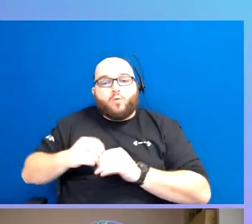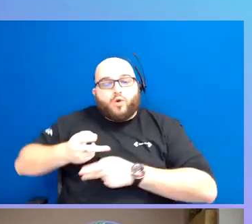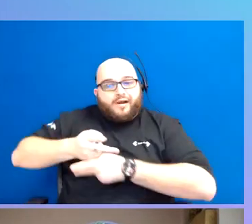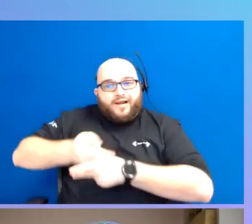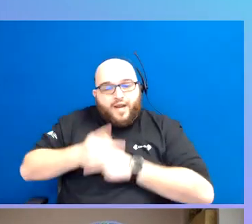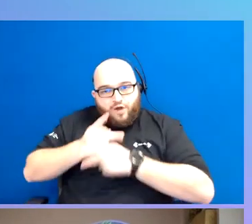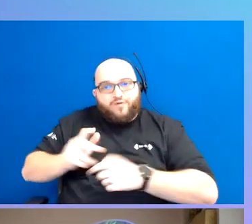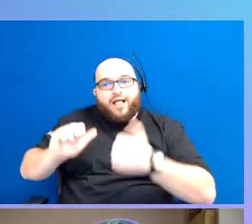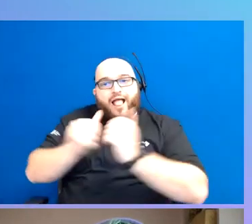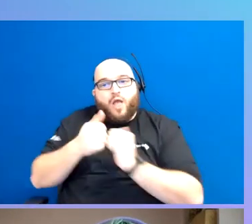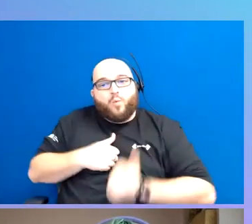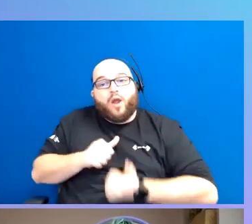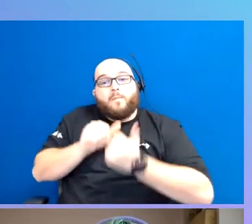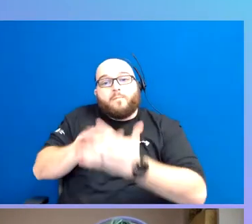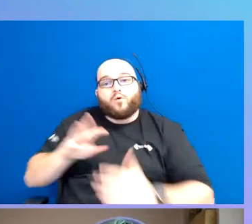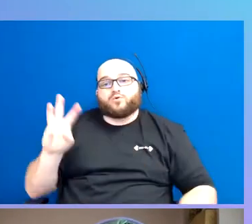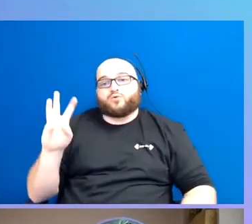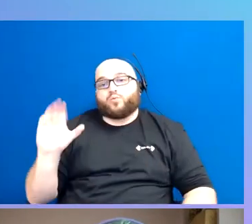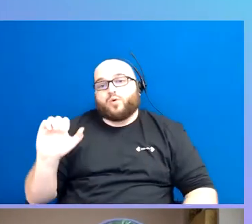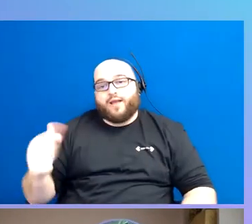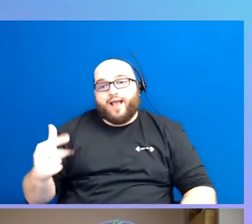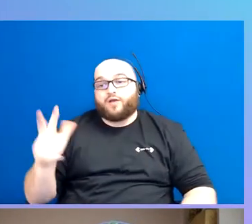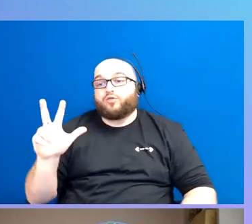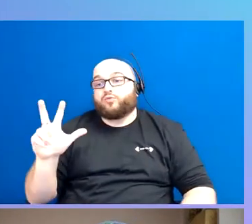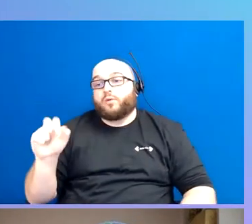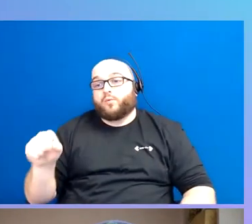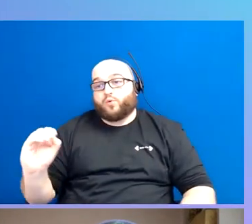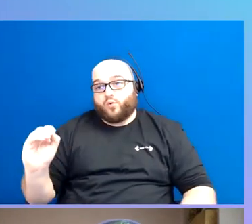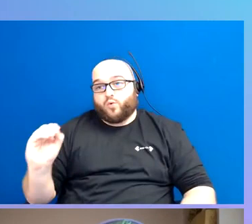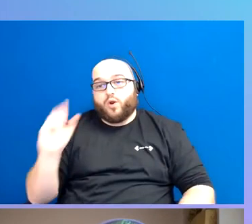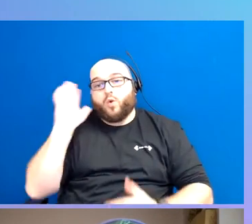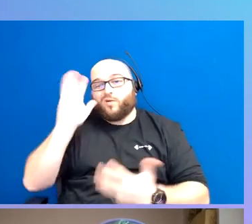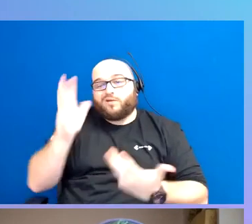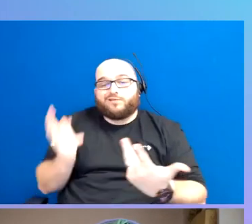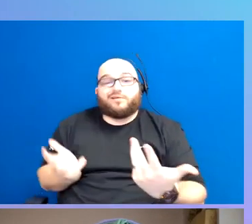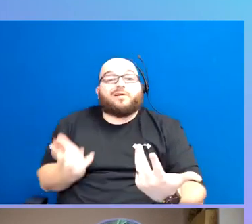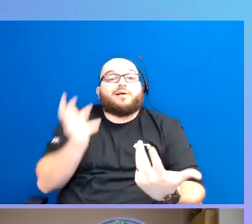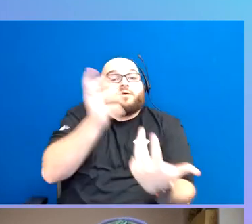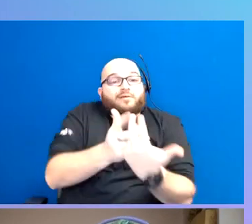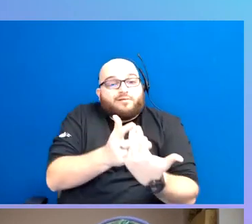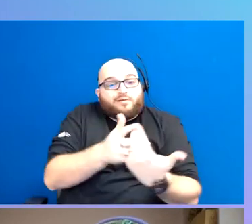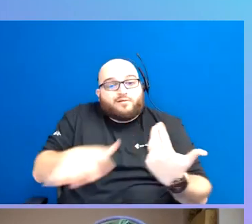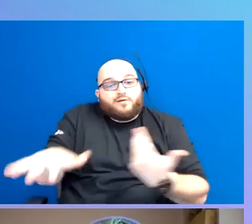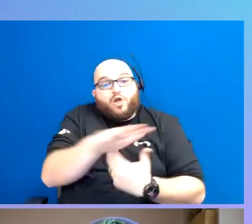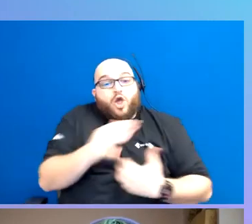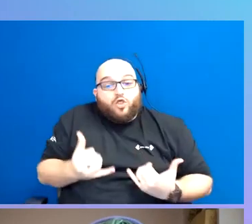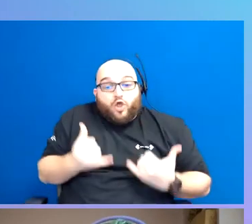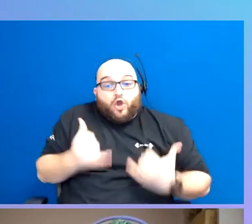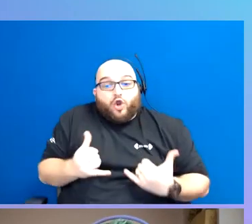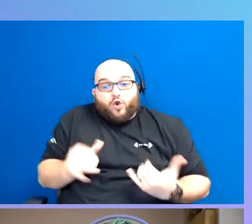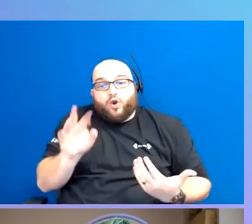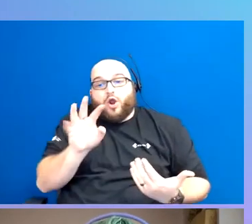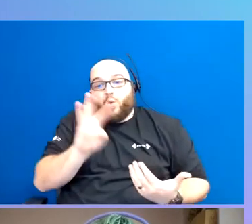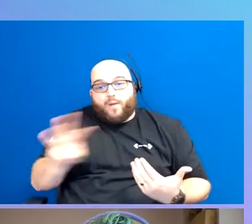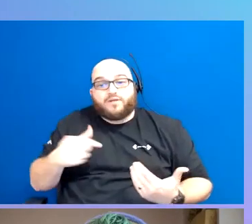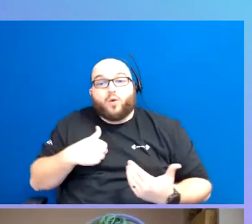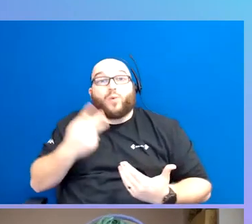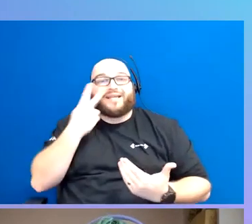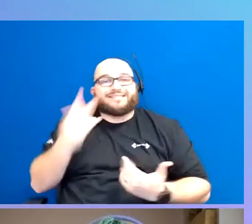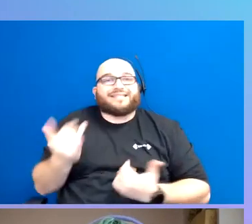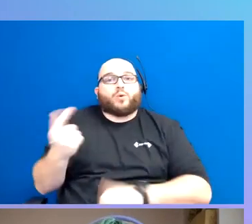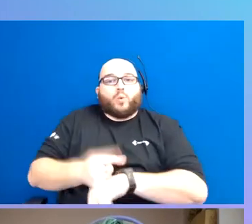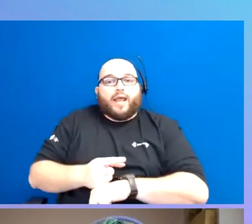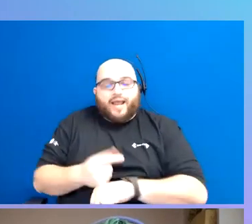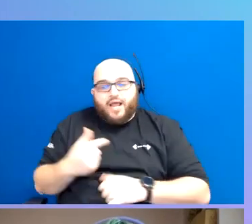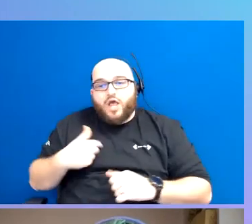approach to make sure that WCAG 3.0 fits and suits the needs of the modern web that we see evolving and changing today. So